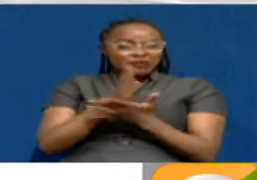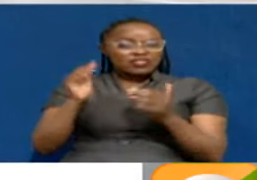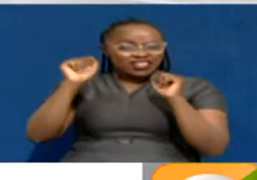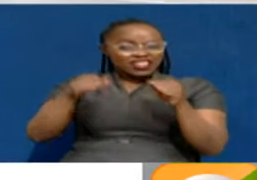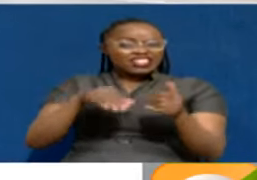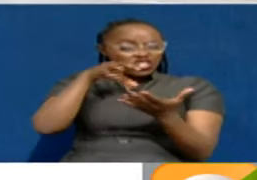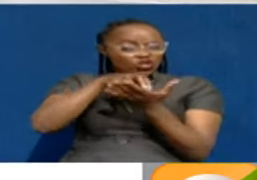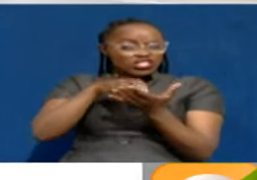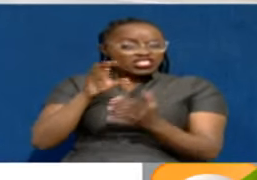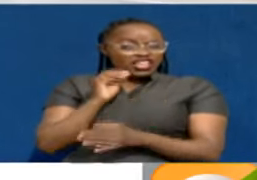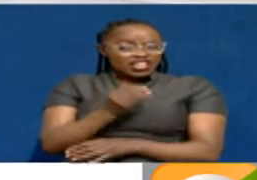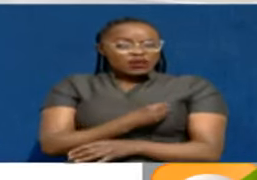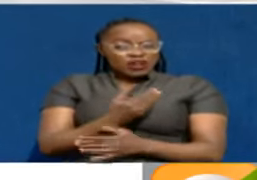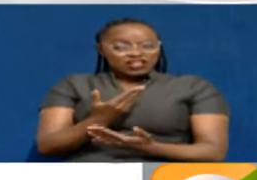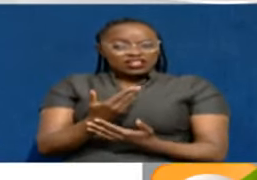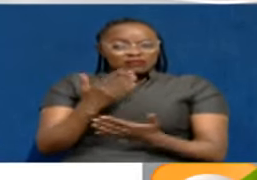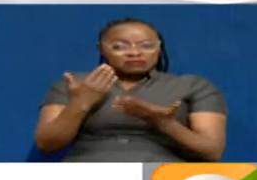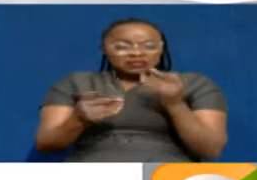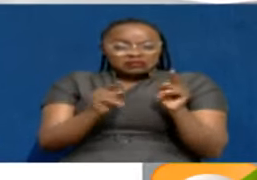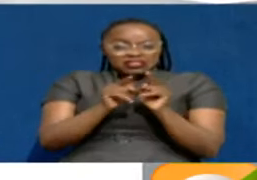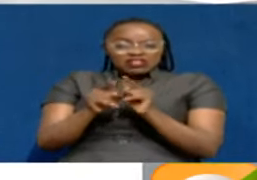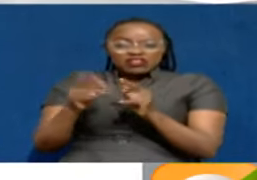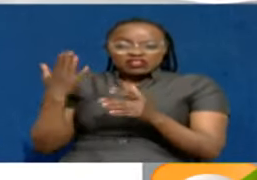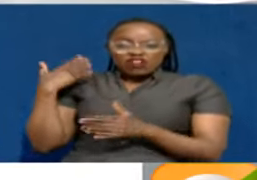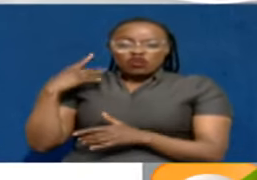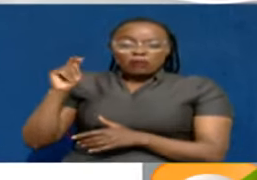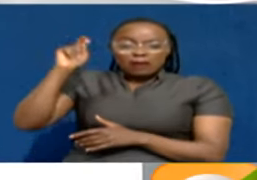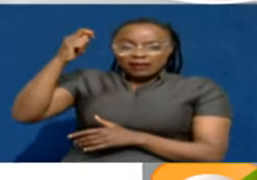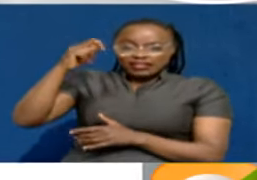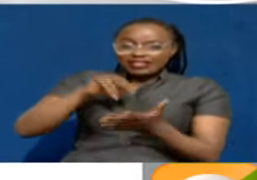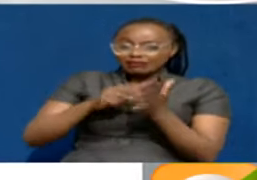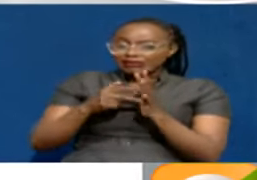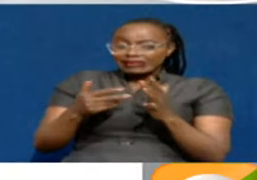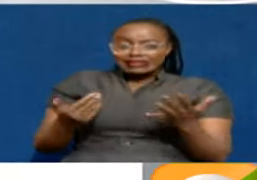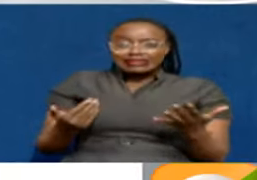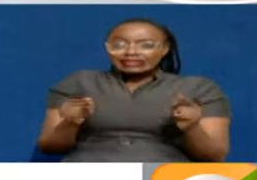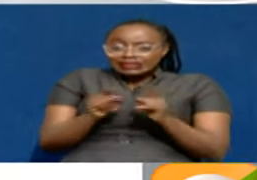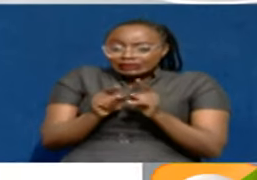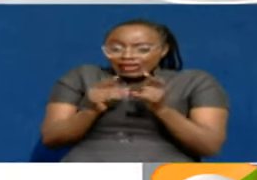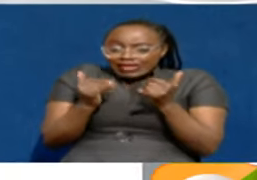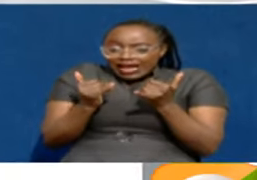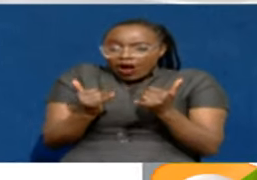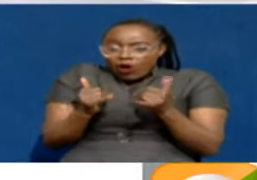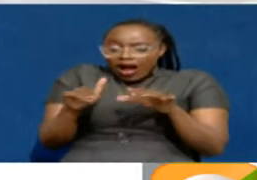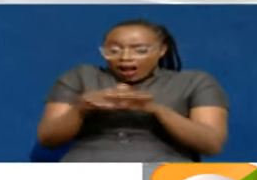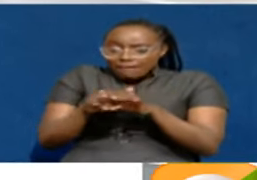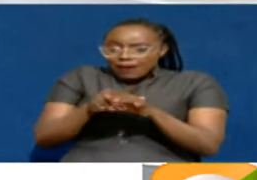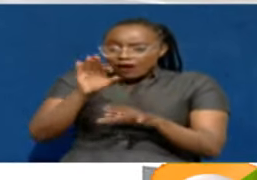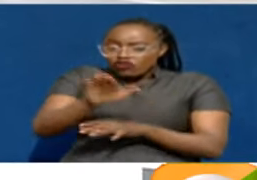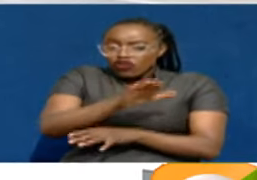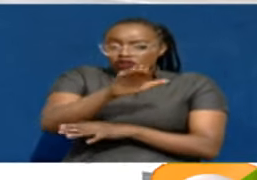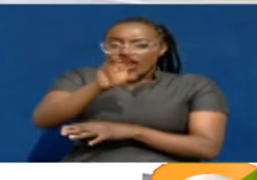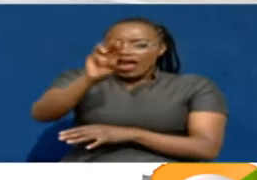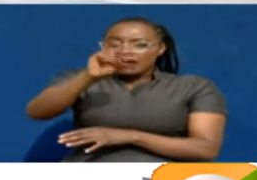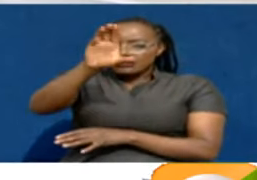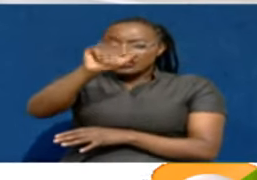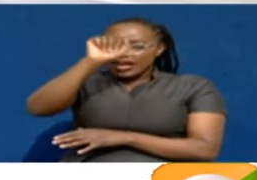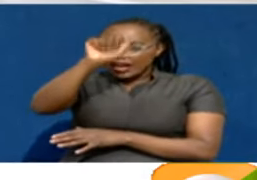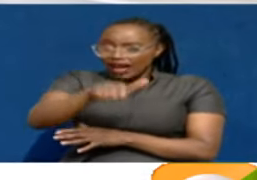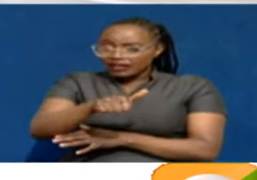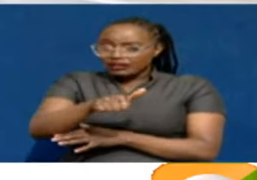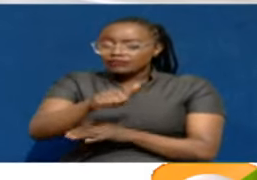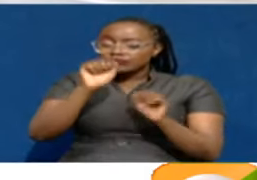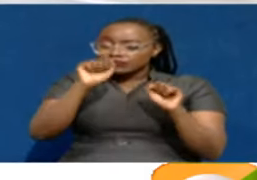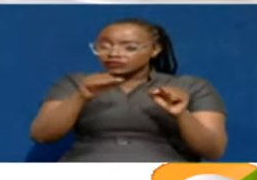in our context, let alone even a former president. I mean, sometimes even a member of parliament, mm. even an MCA, yeah. actually